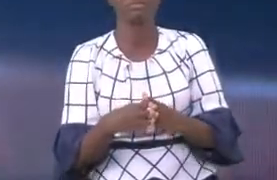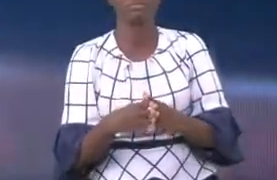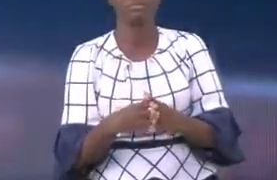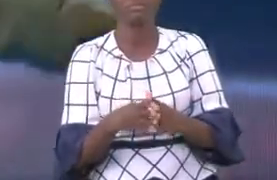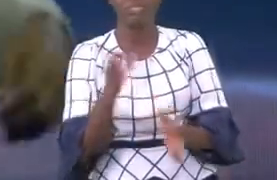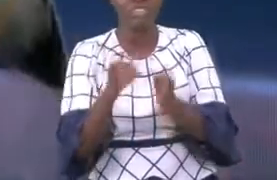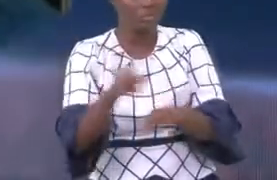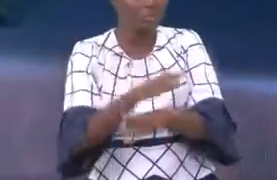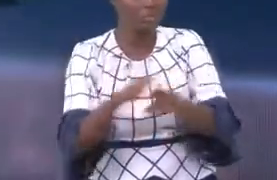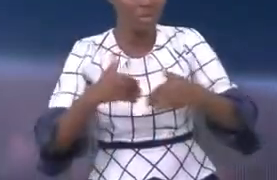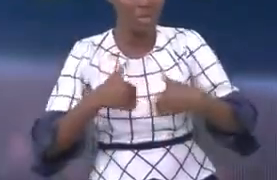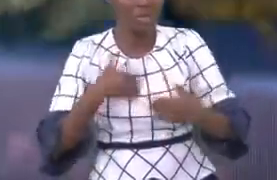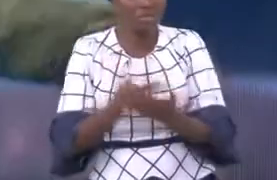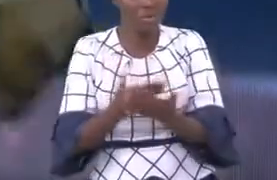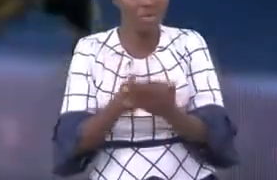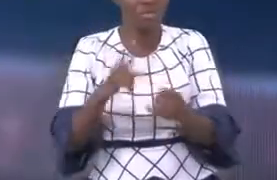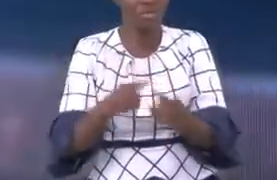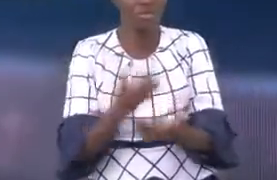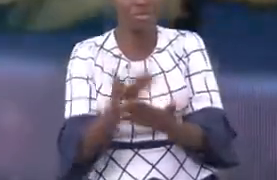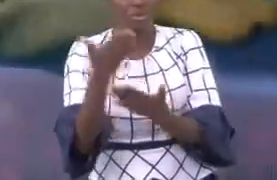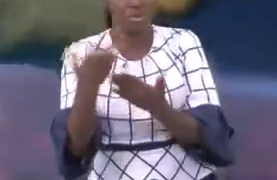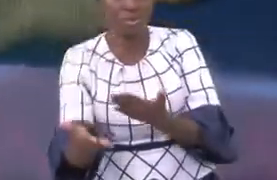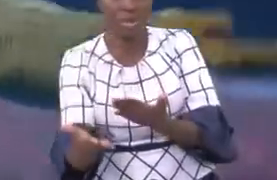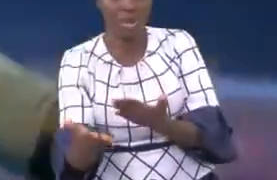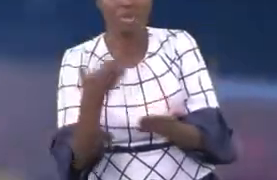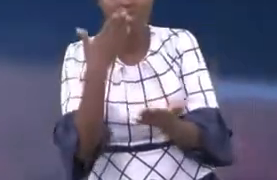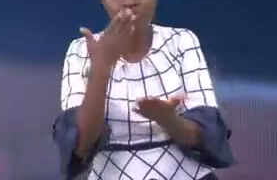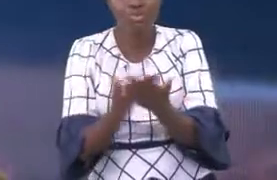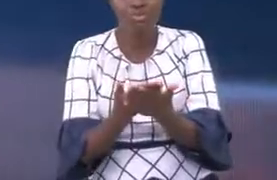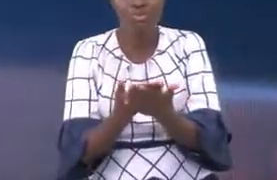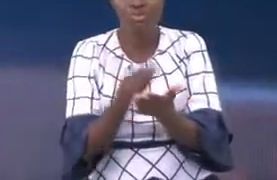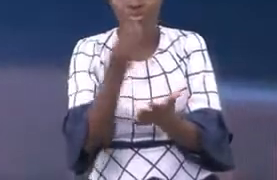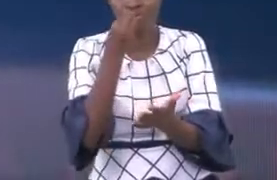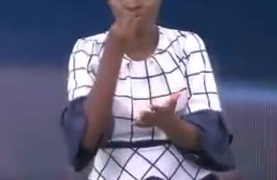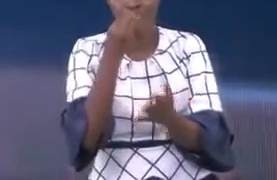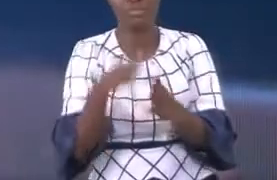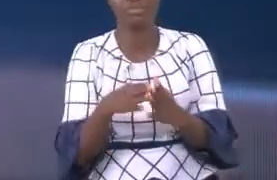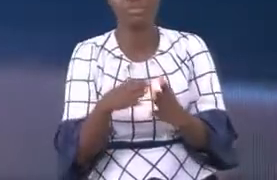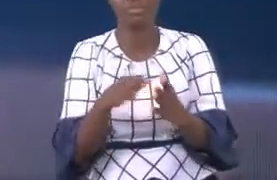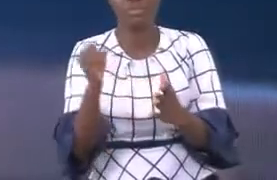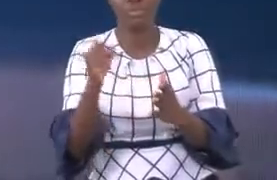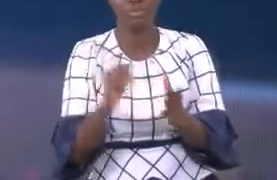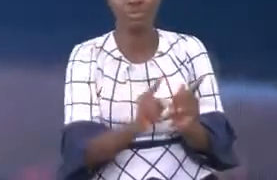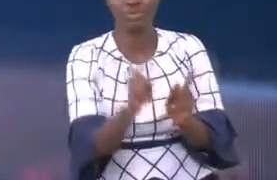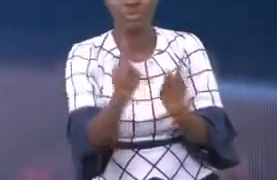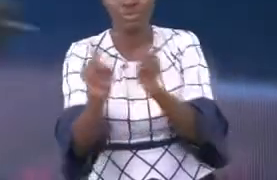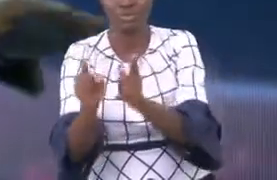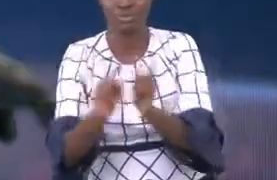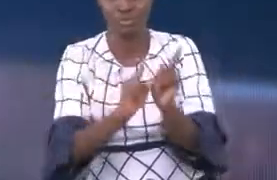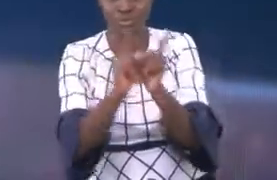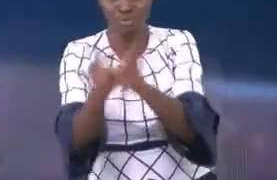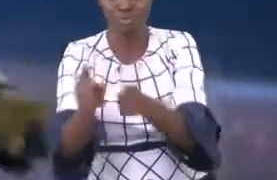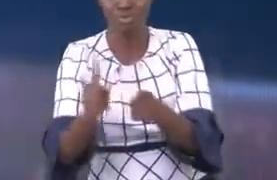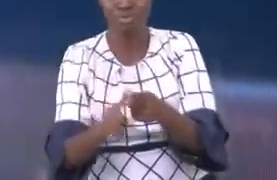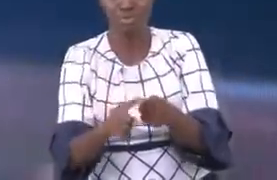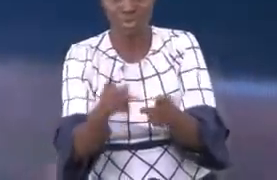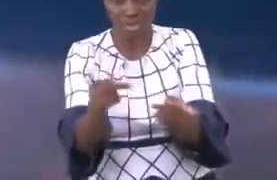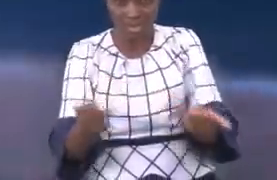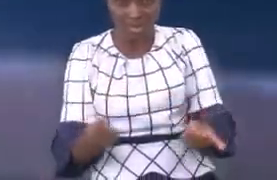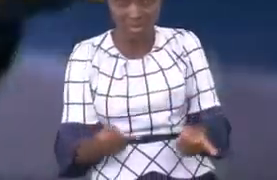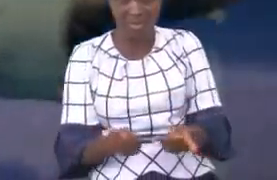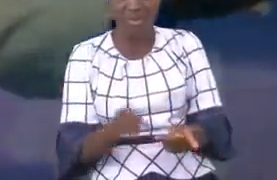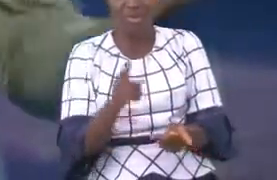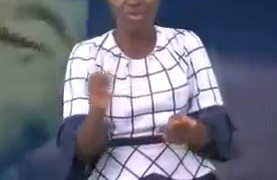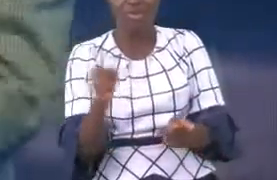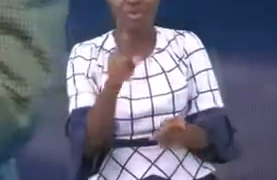where they put, those remnants and all that. There are germs there, ants there, everything